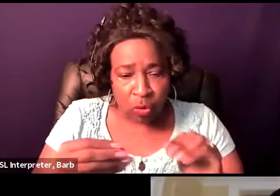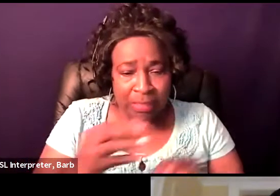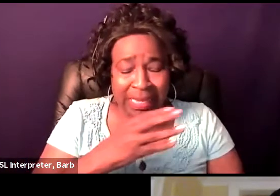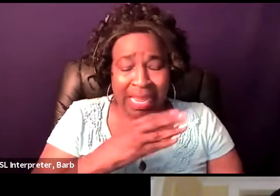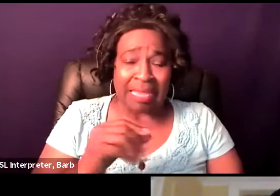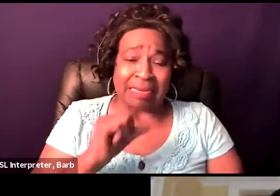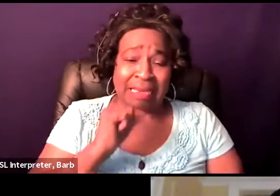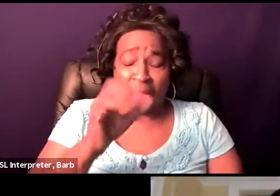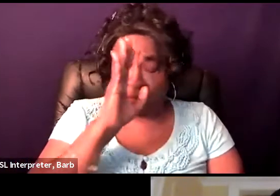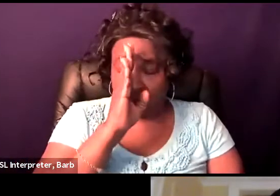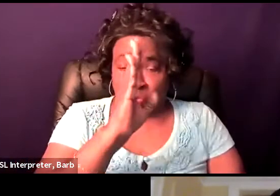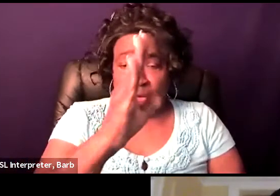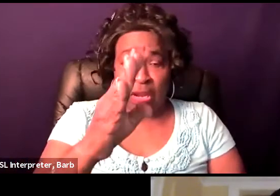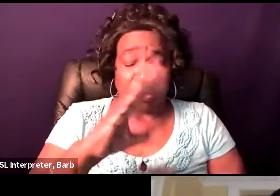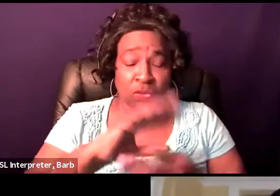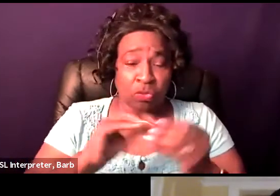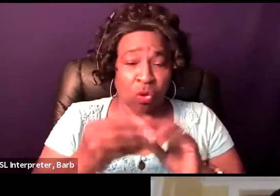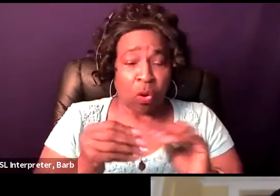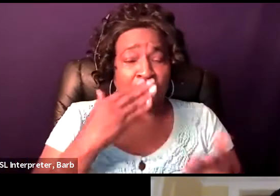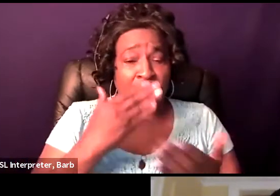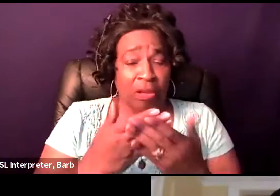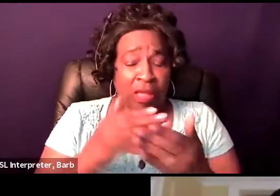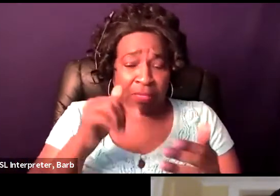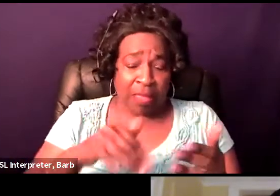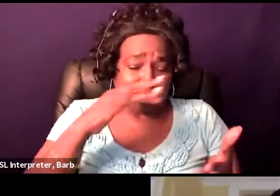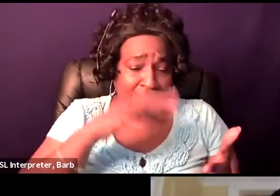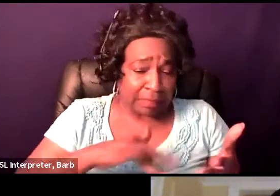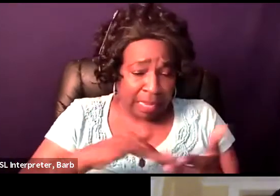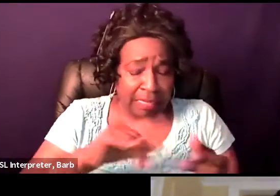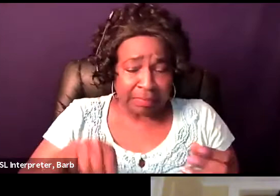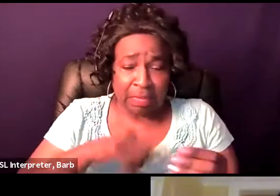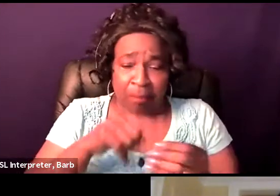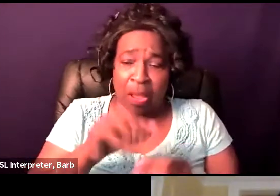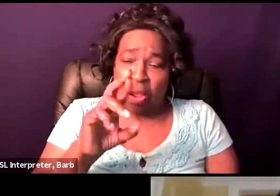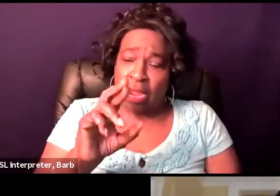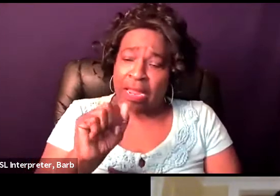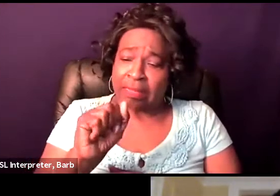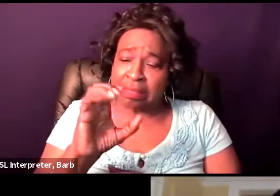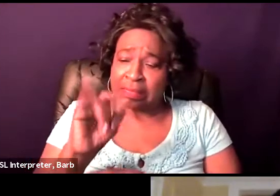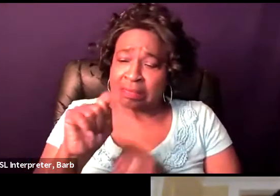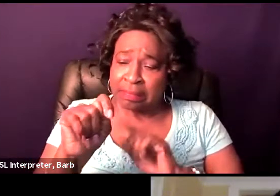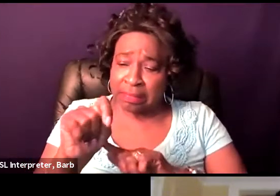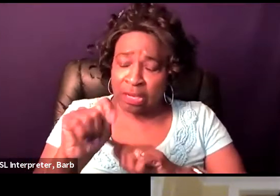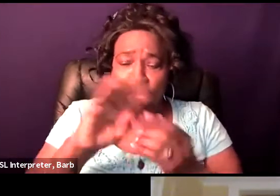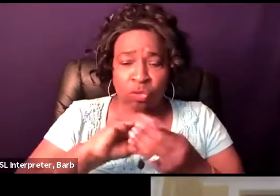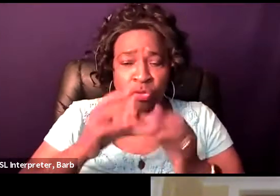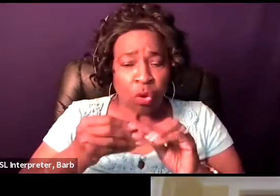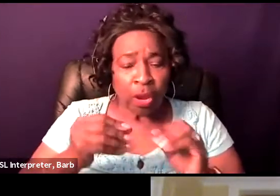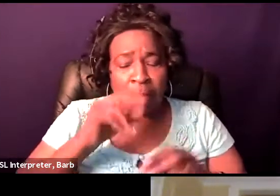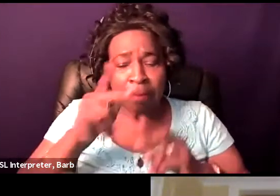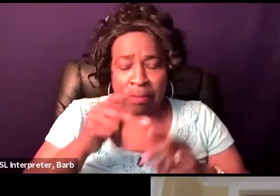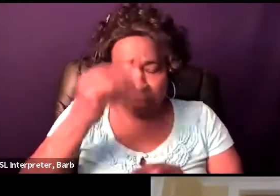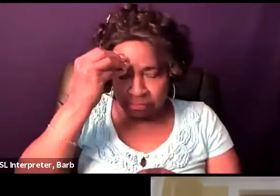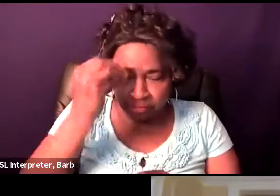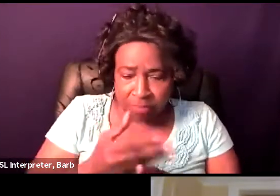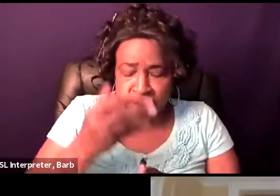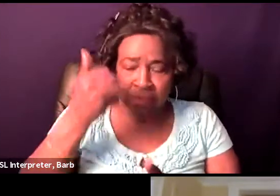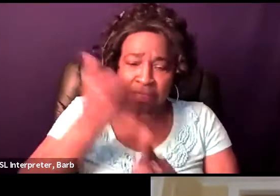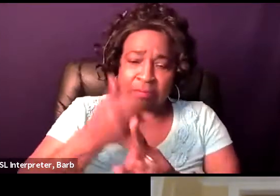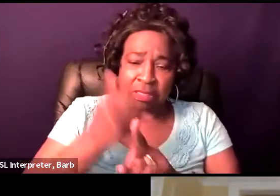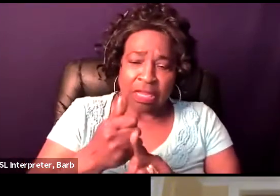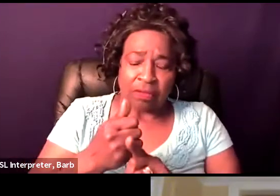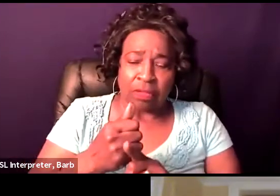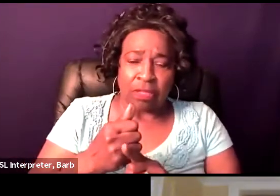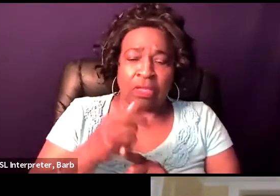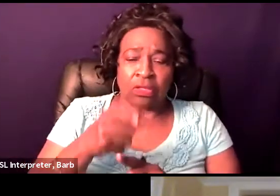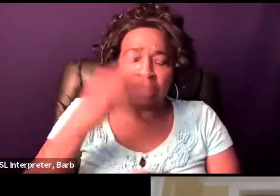a straightforward good, like that study is about racist stories that people tell themselves in order to justify